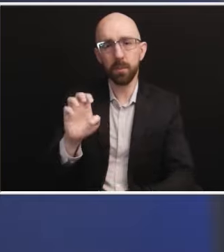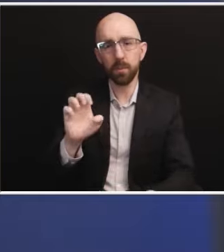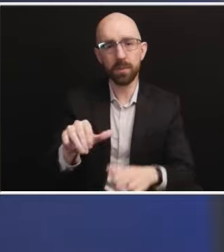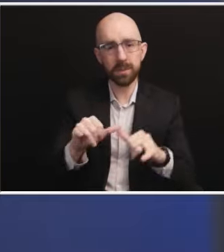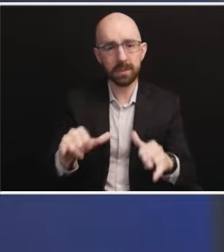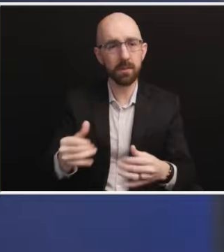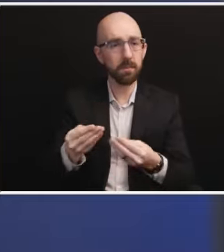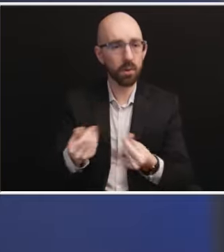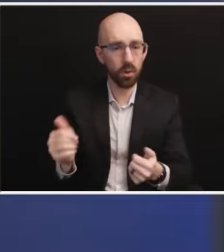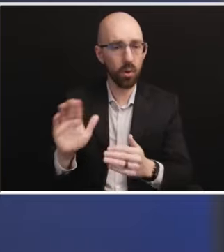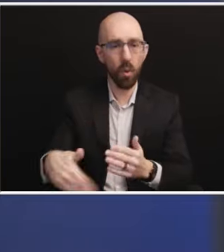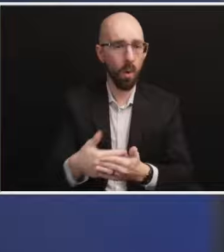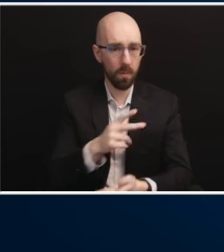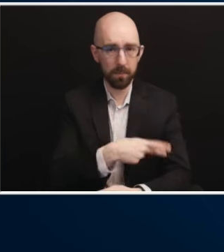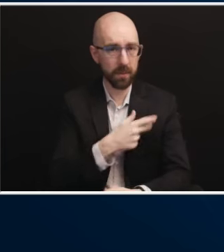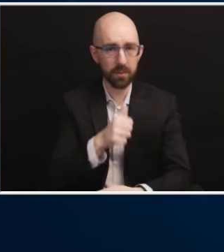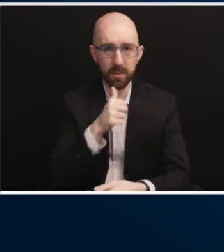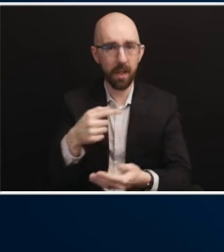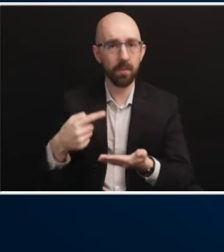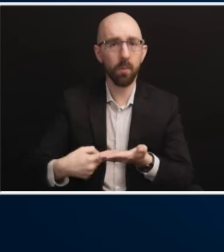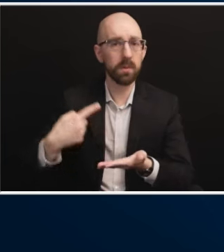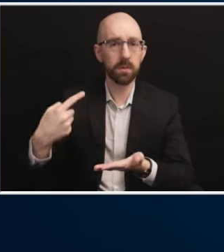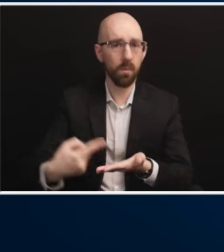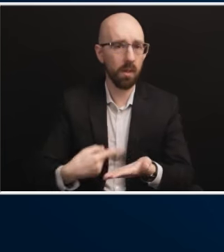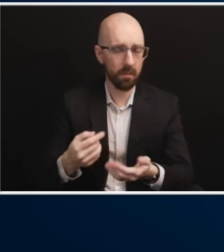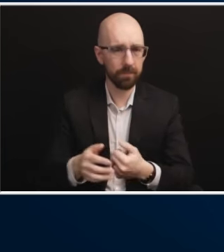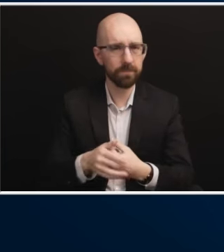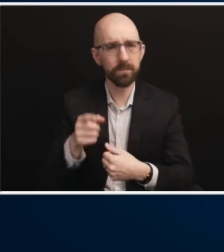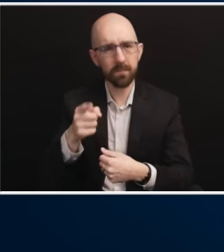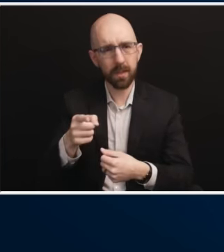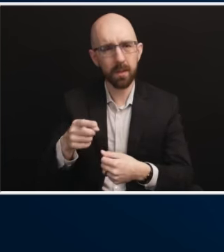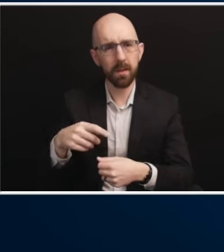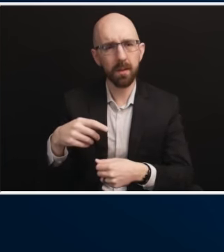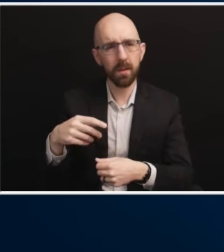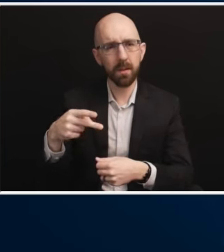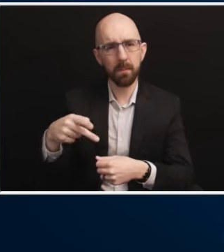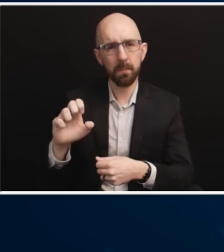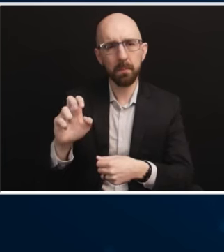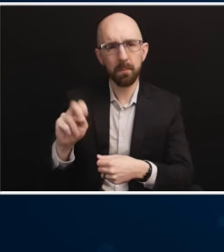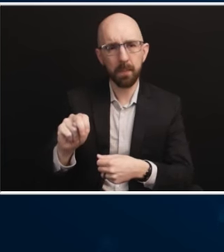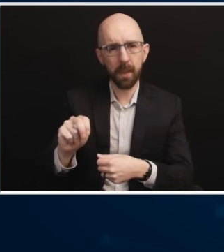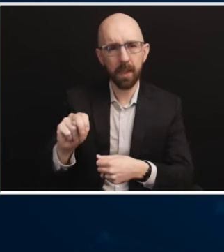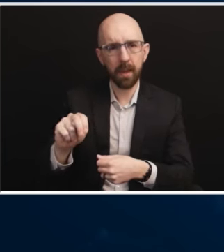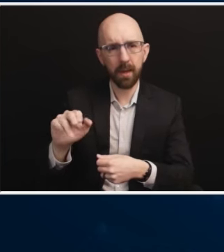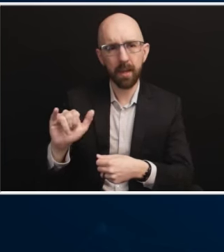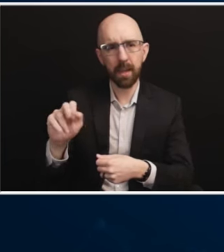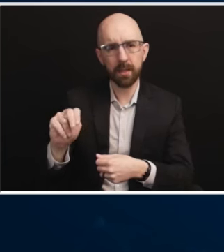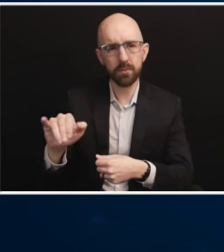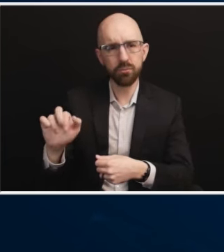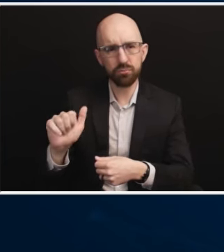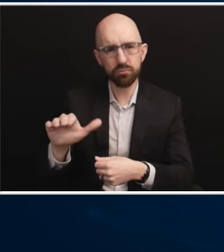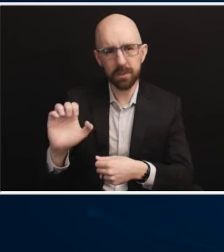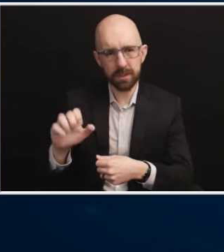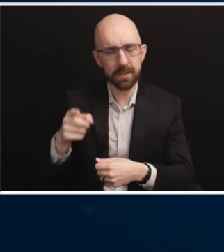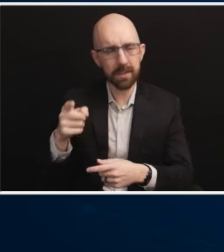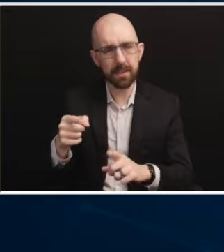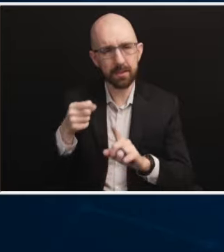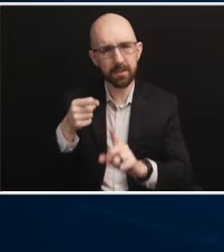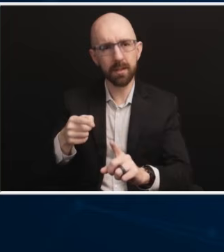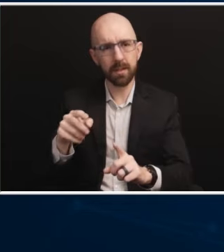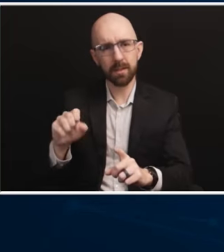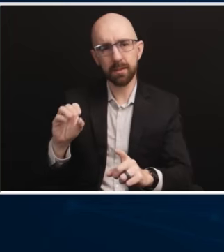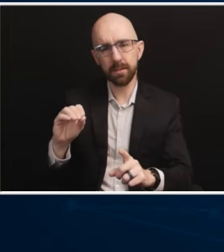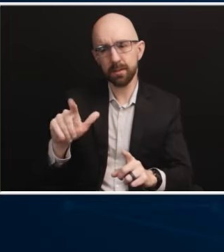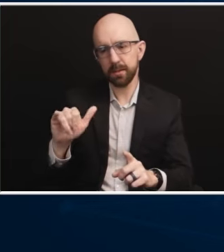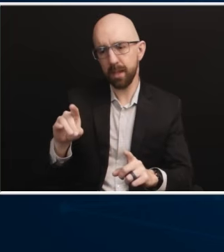rare patient. So it's a penetrance problem, but actually getting to that solid tumor, but also that solid